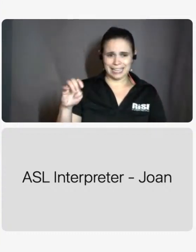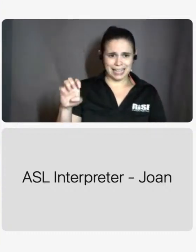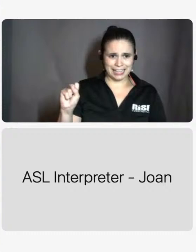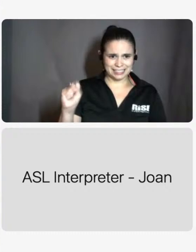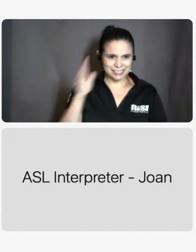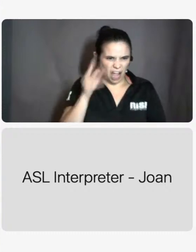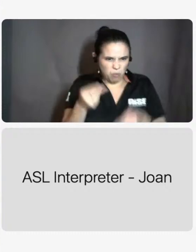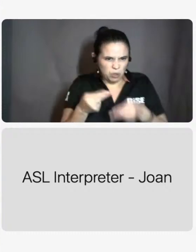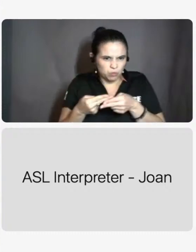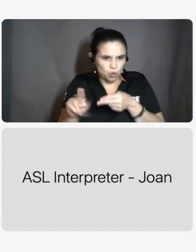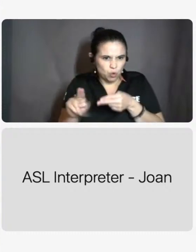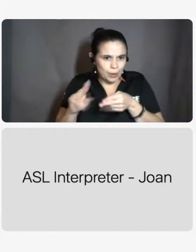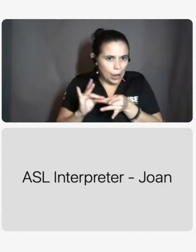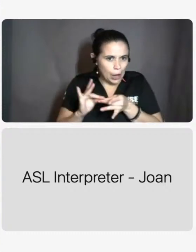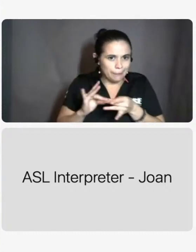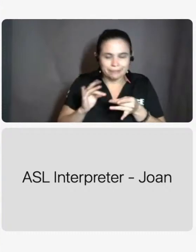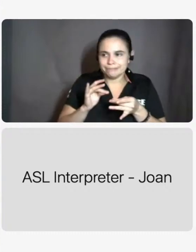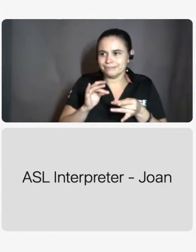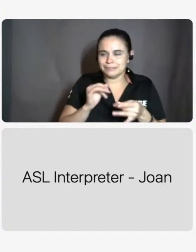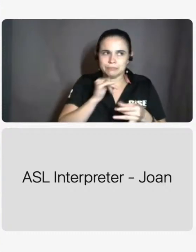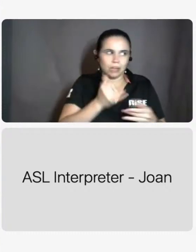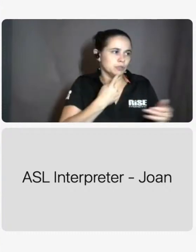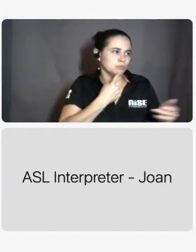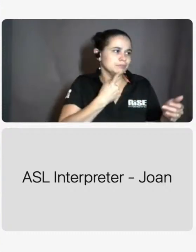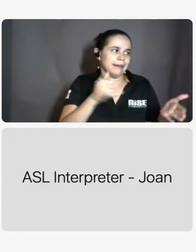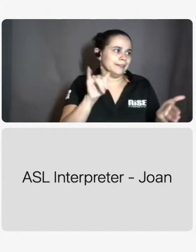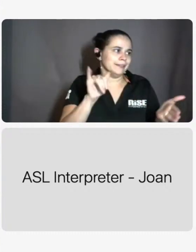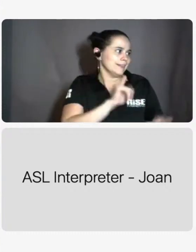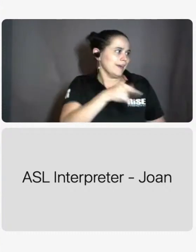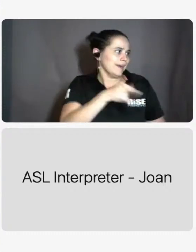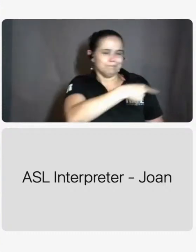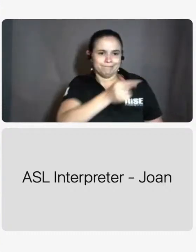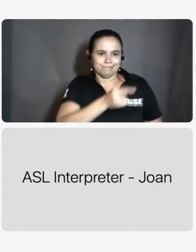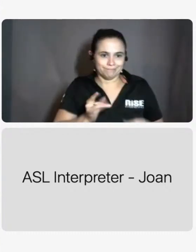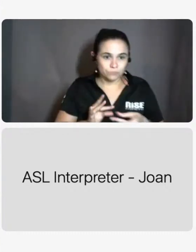said already, and just wanted to say thank you also.